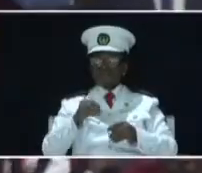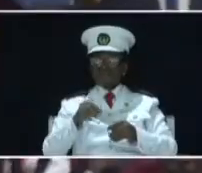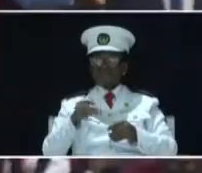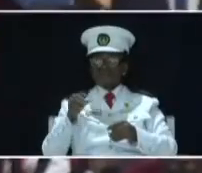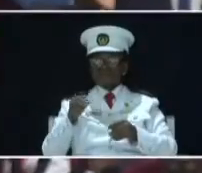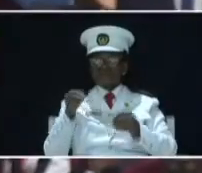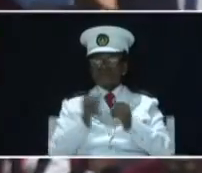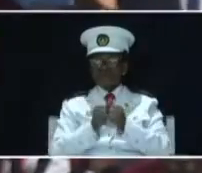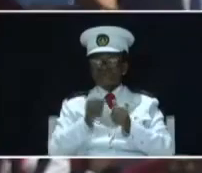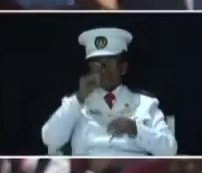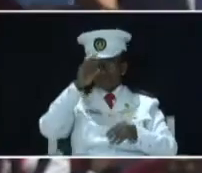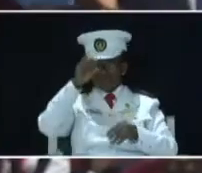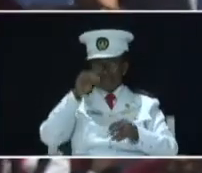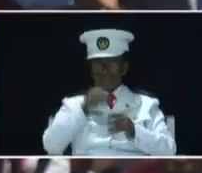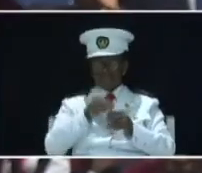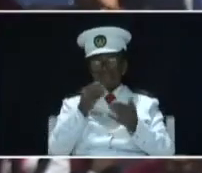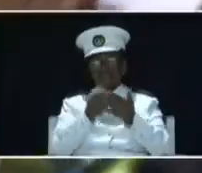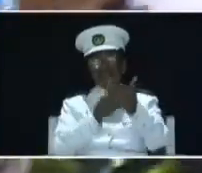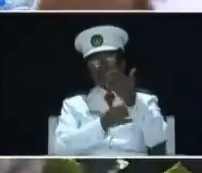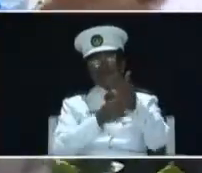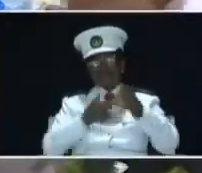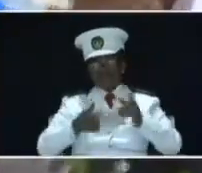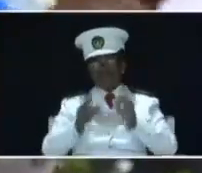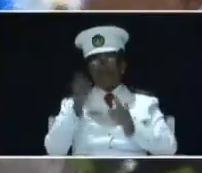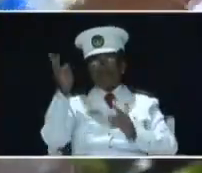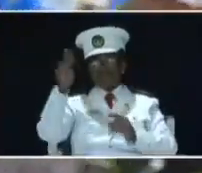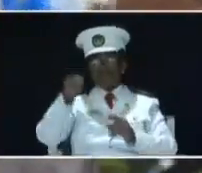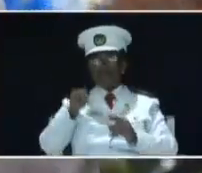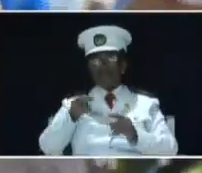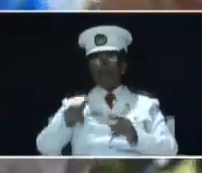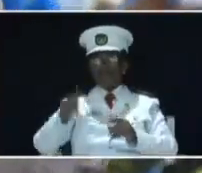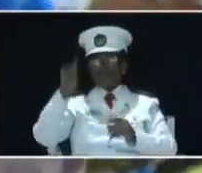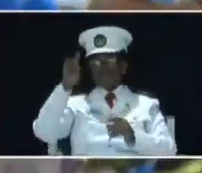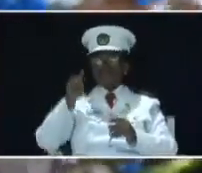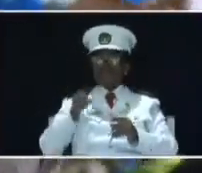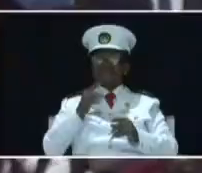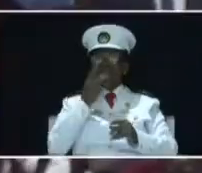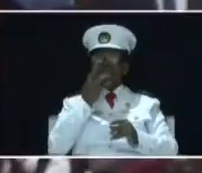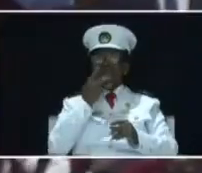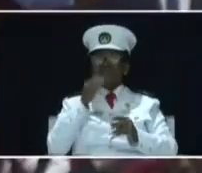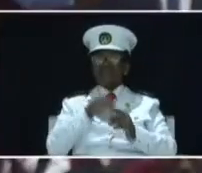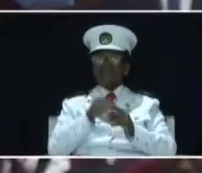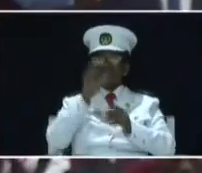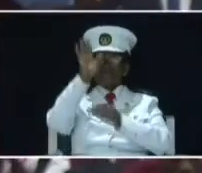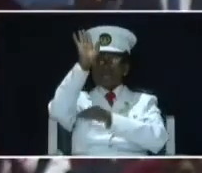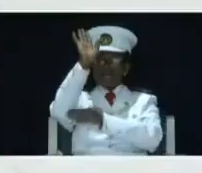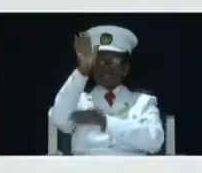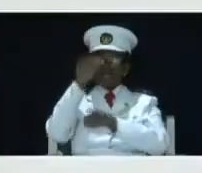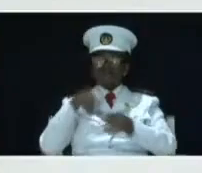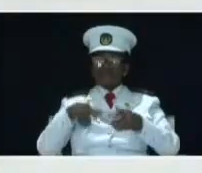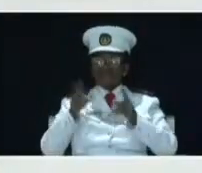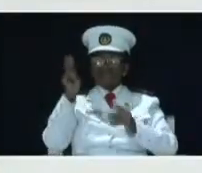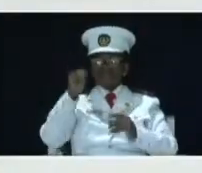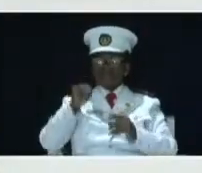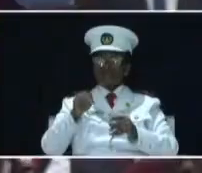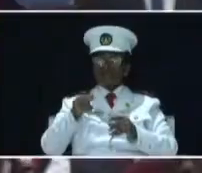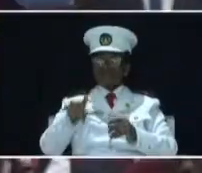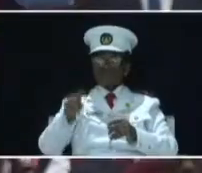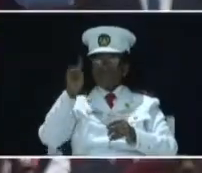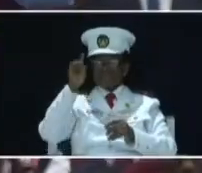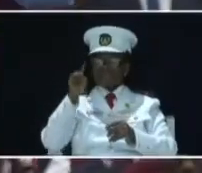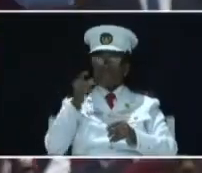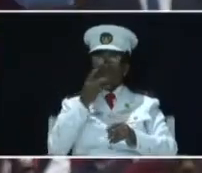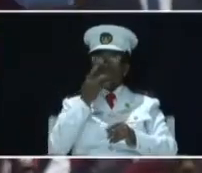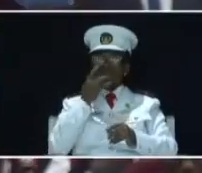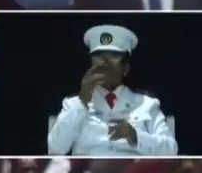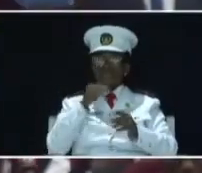In the morning, let them find favor. In the afternoon, let them find favor. In